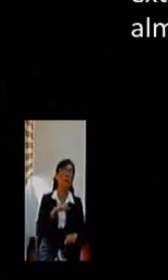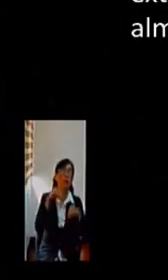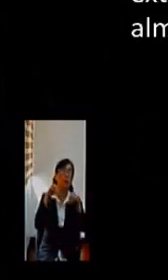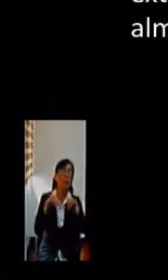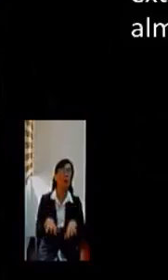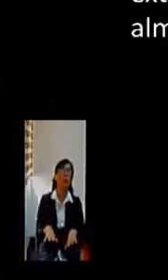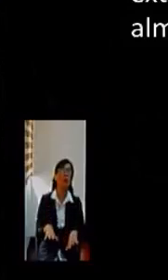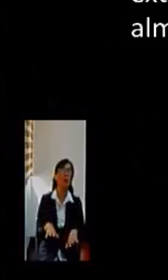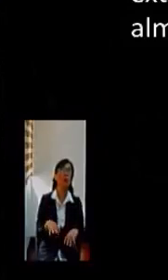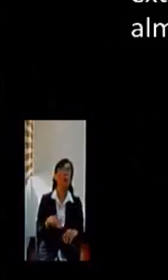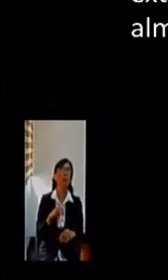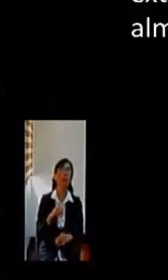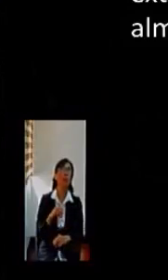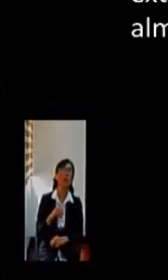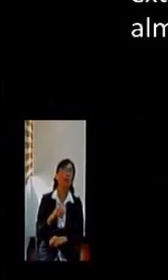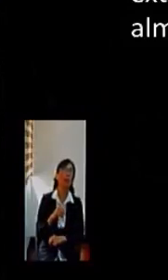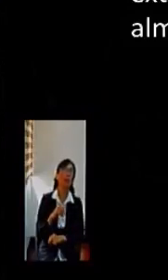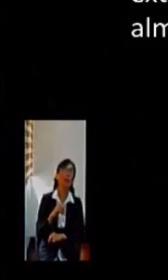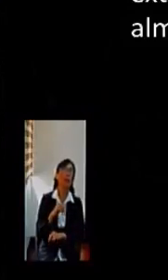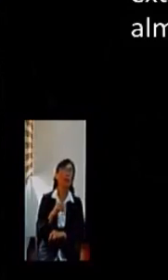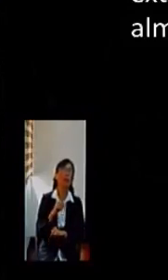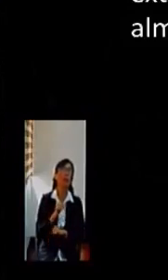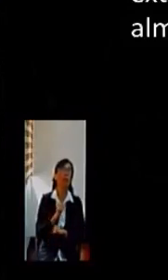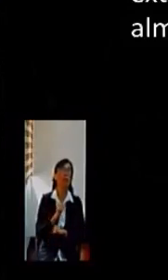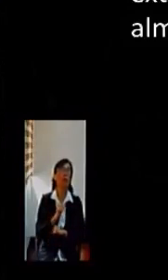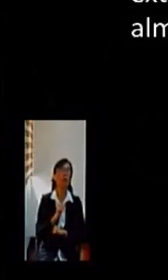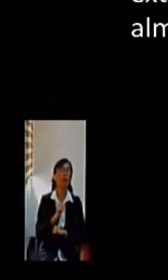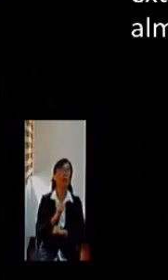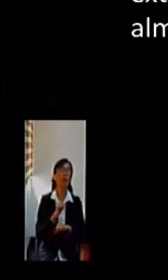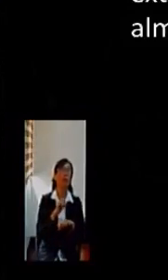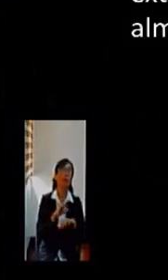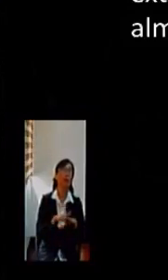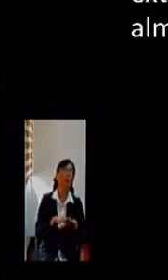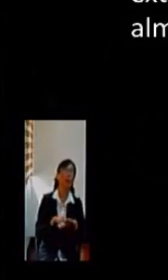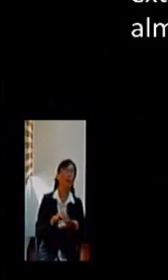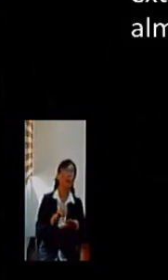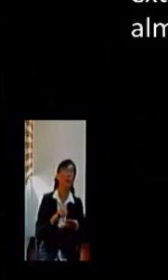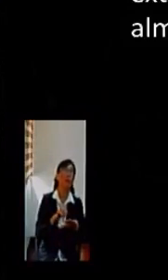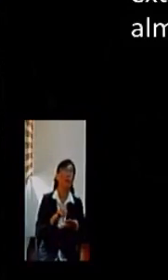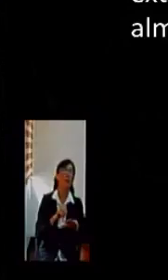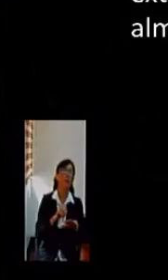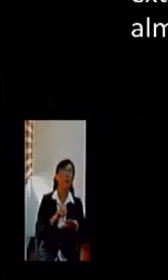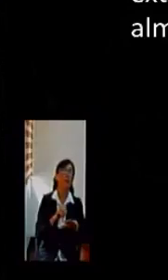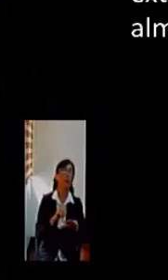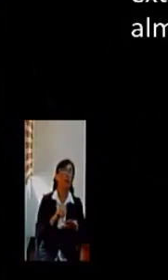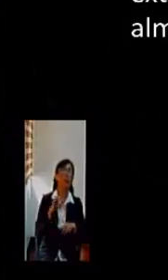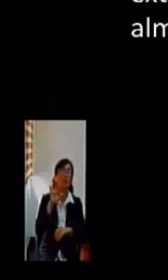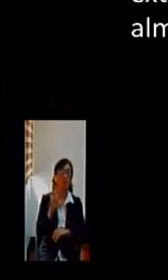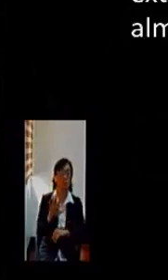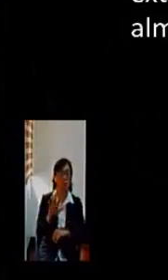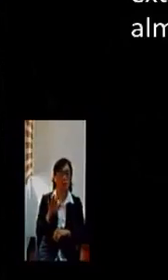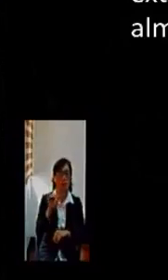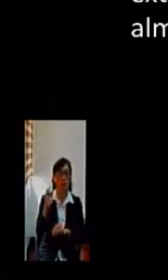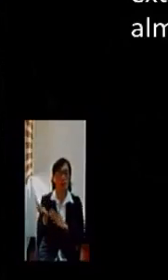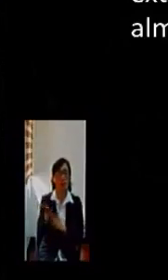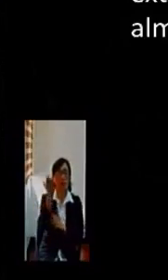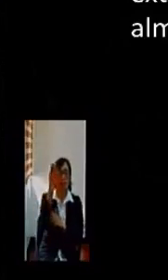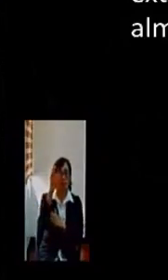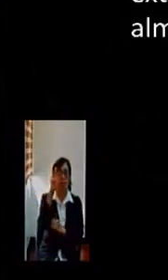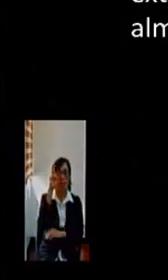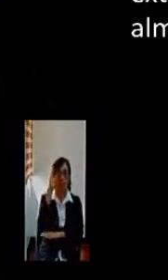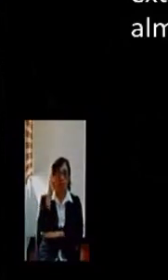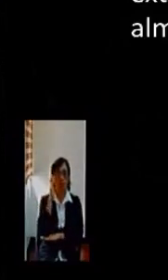This is our alarm clock. It calls at 5 a.m., 12 p.m.,